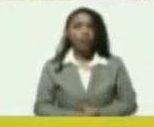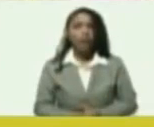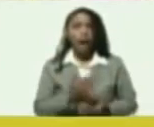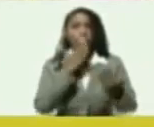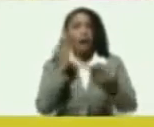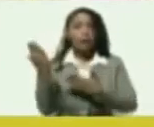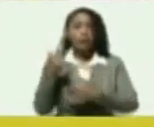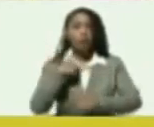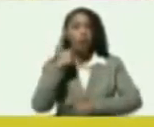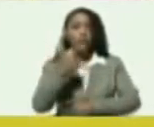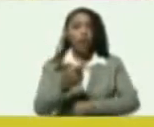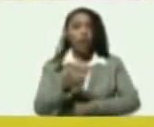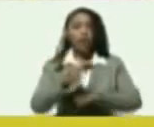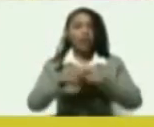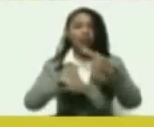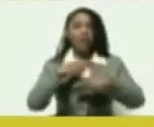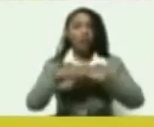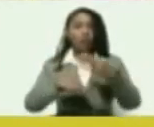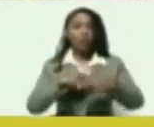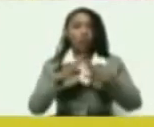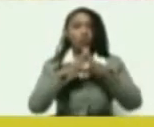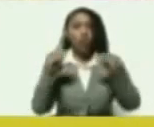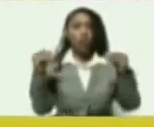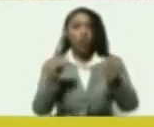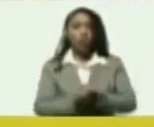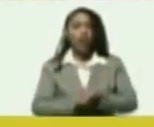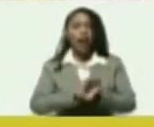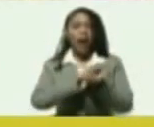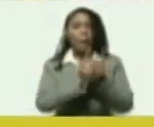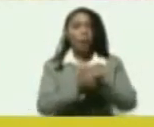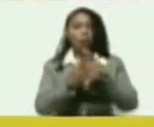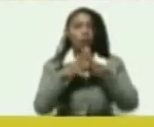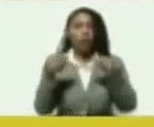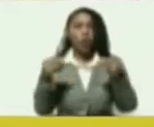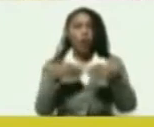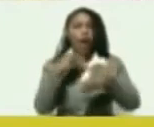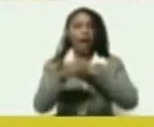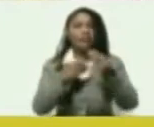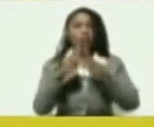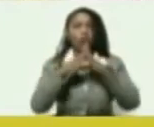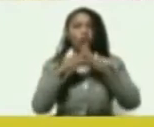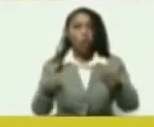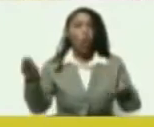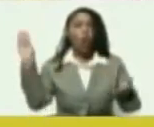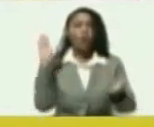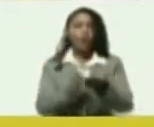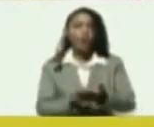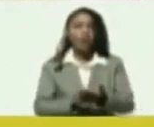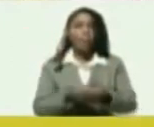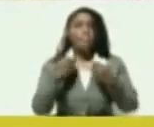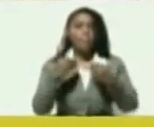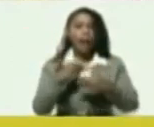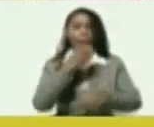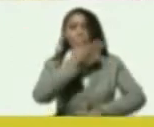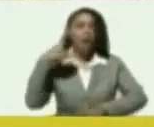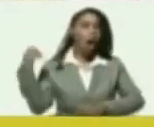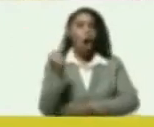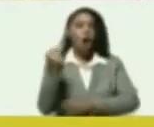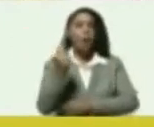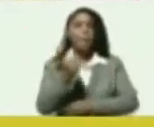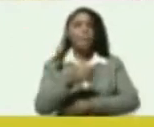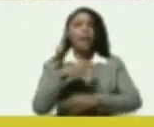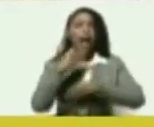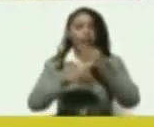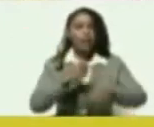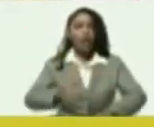conjugo. That's how I combine it. Revolutionize everything, change it, everything. Do it all over again, to do it